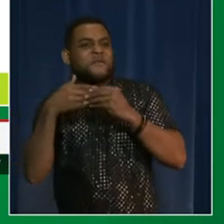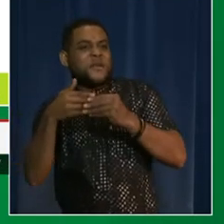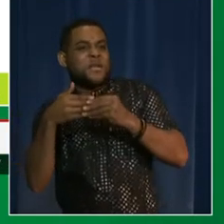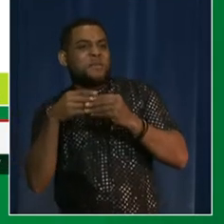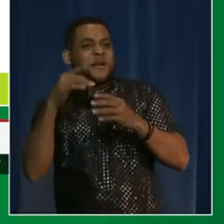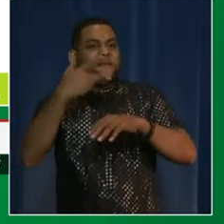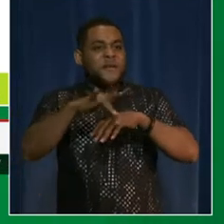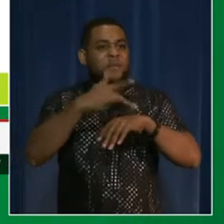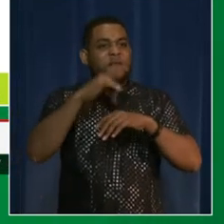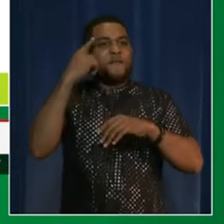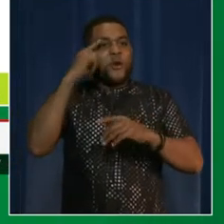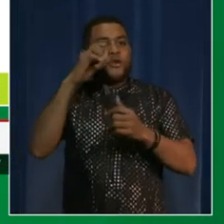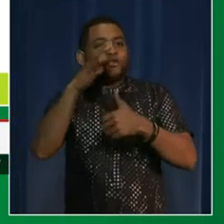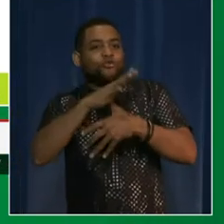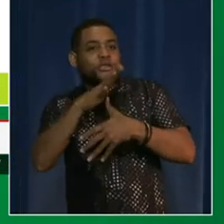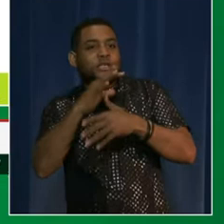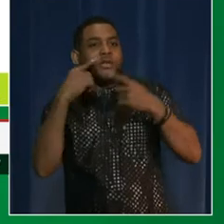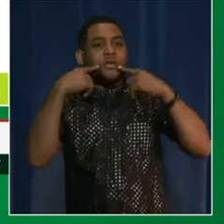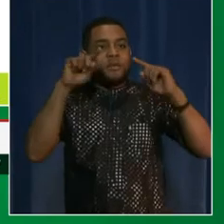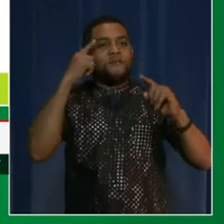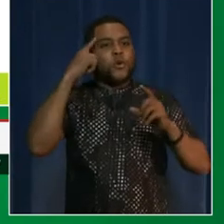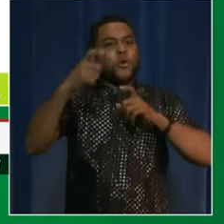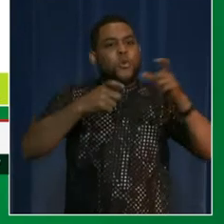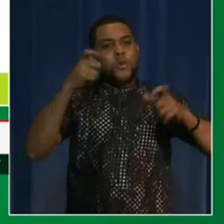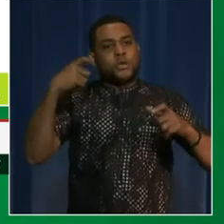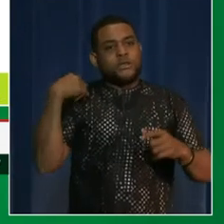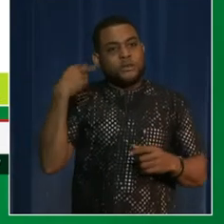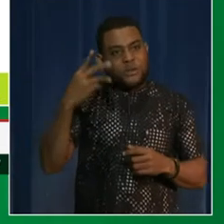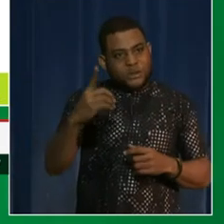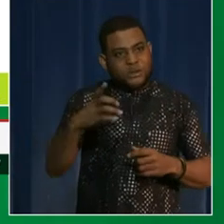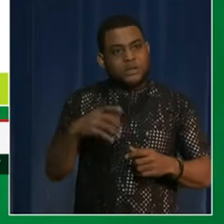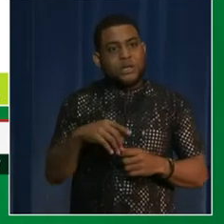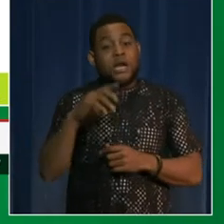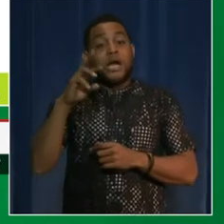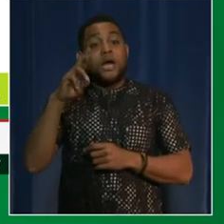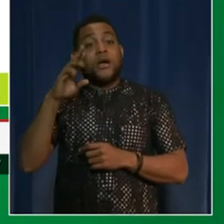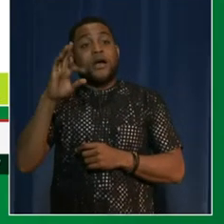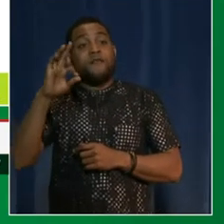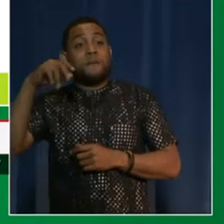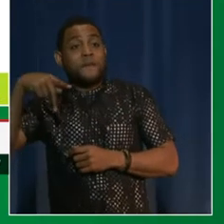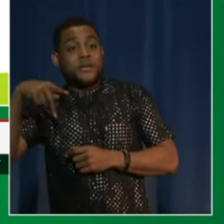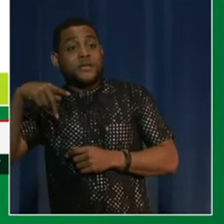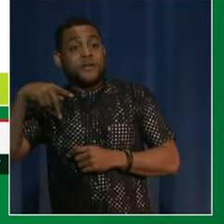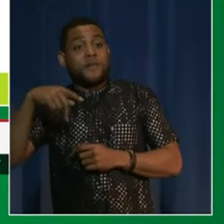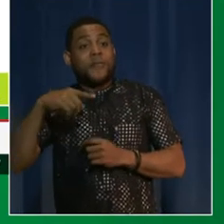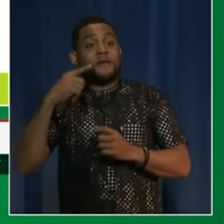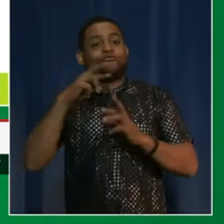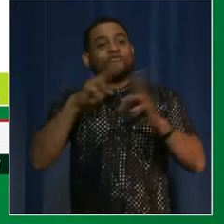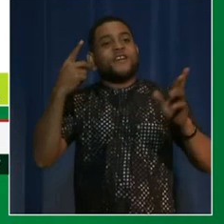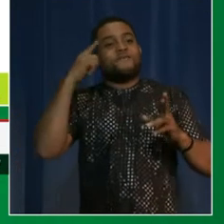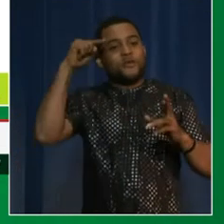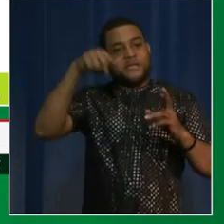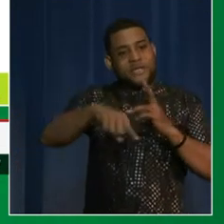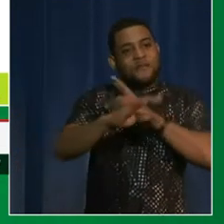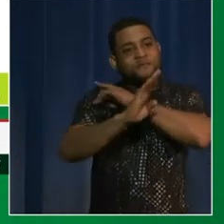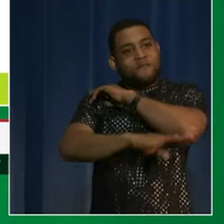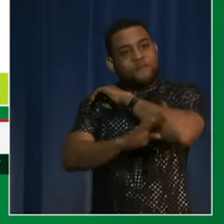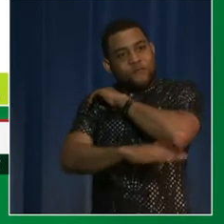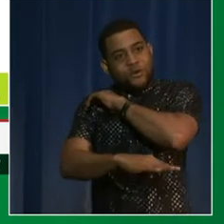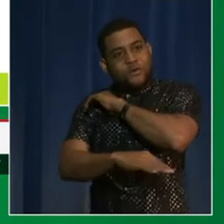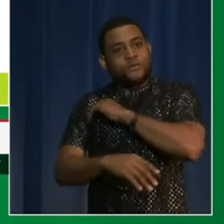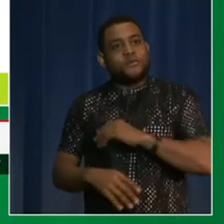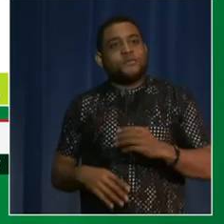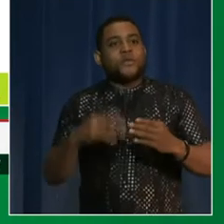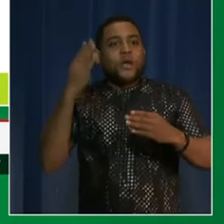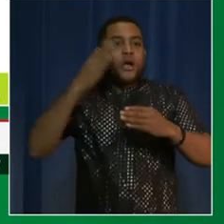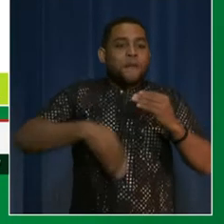Washington. The RFP will be available this fall. Completion is expected in winter of 2024, and the